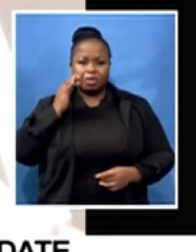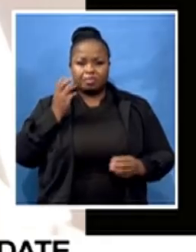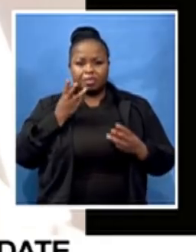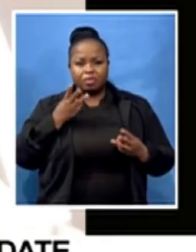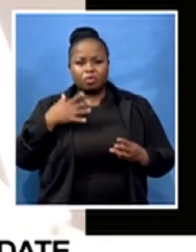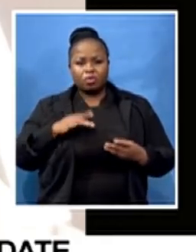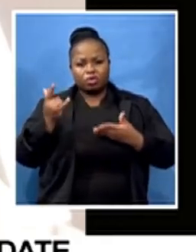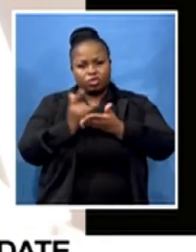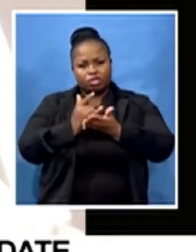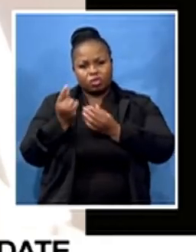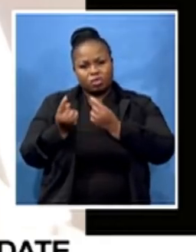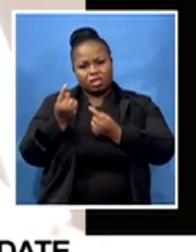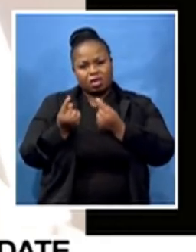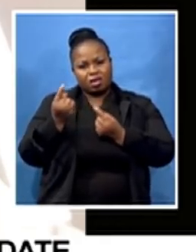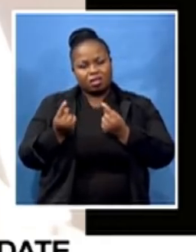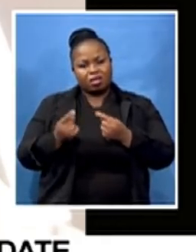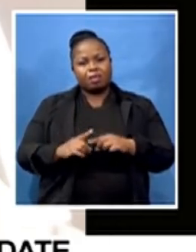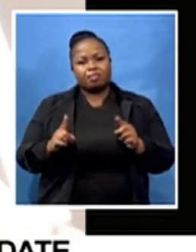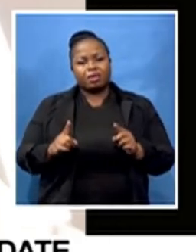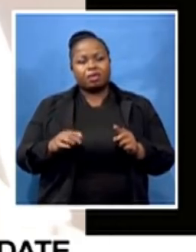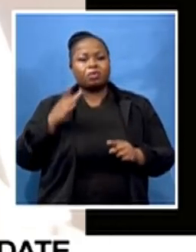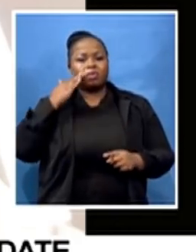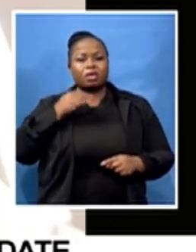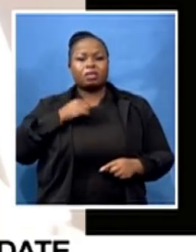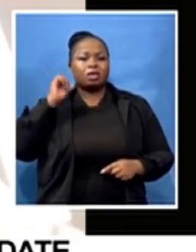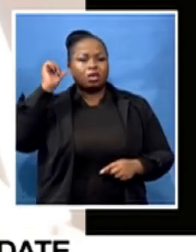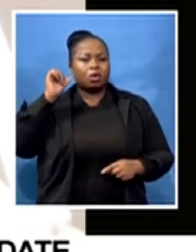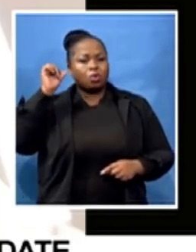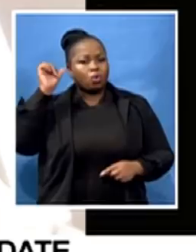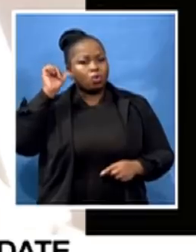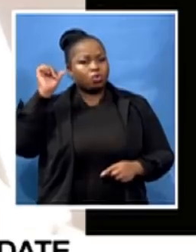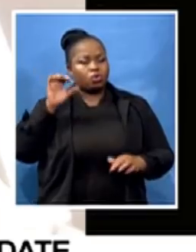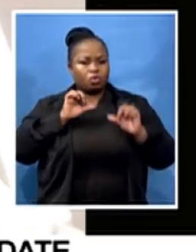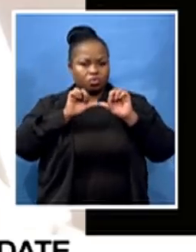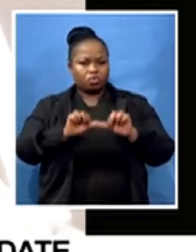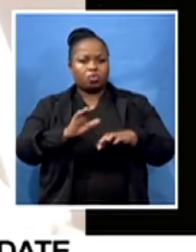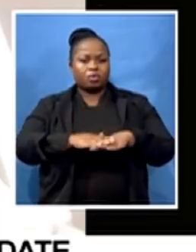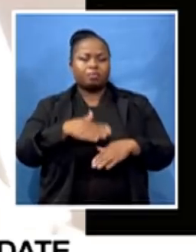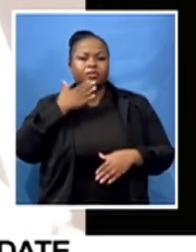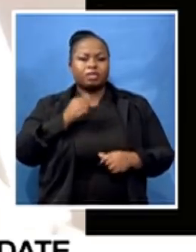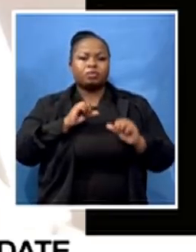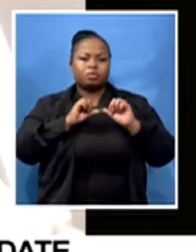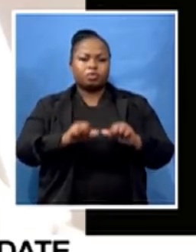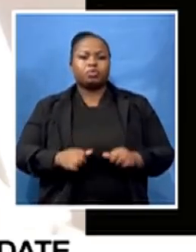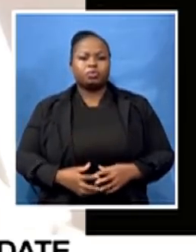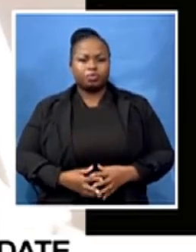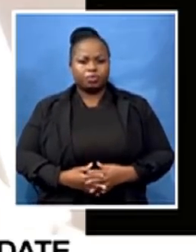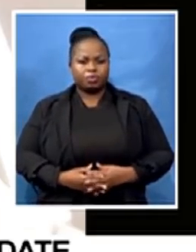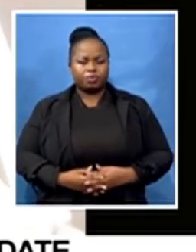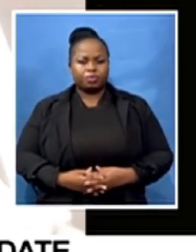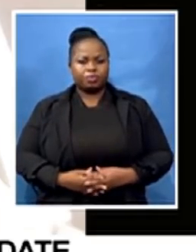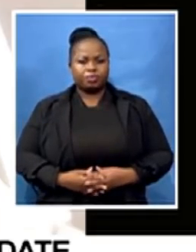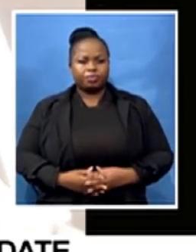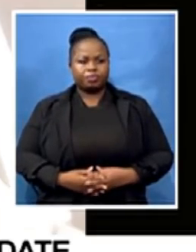video and the audio is on, can we continue? May we continue, please? Thank you, Chair. And then you can, in the background, deal with that